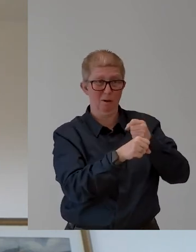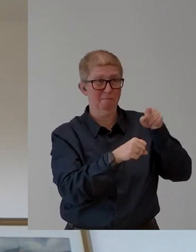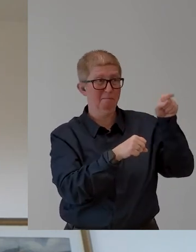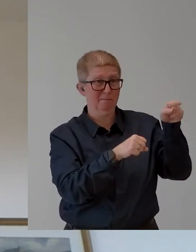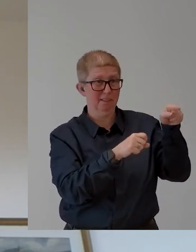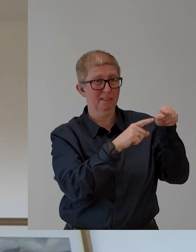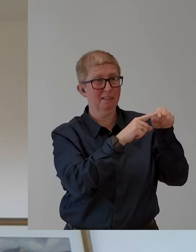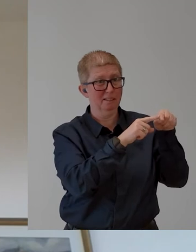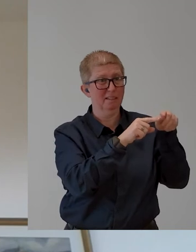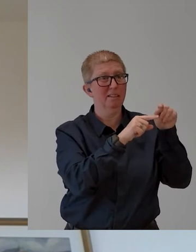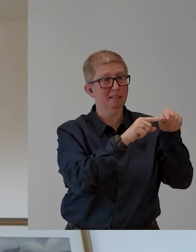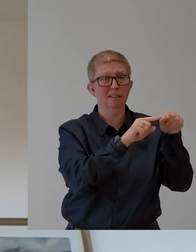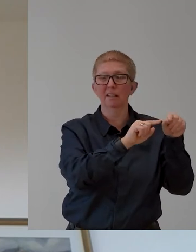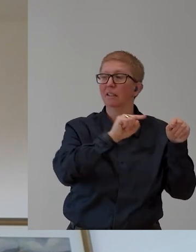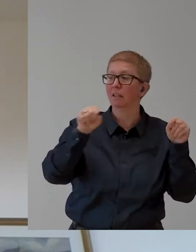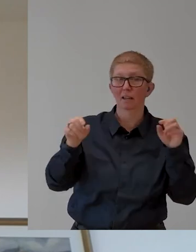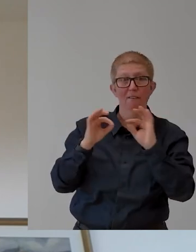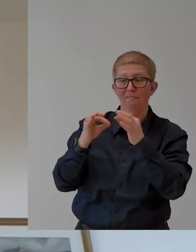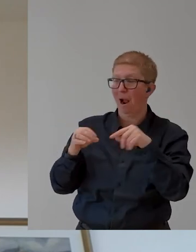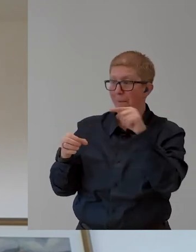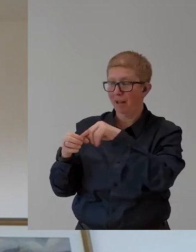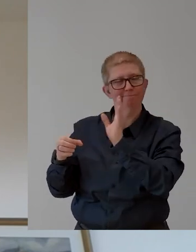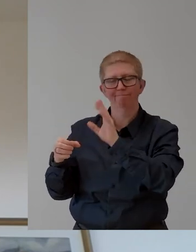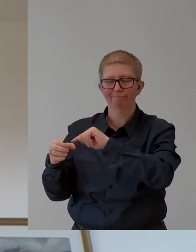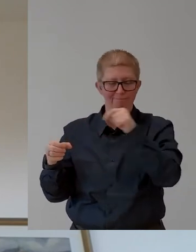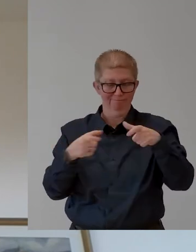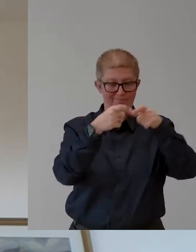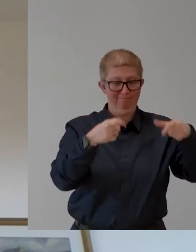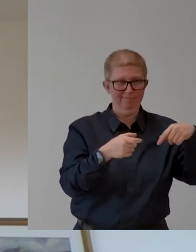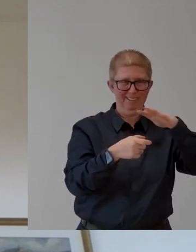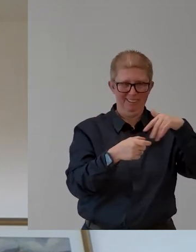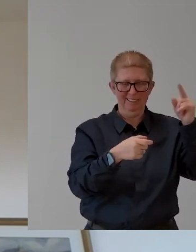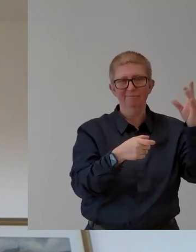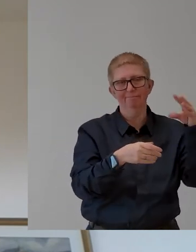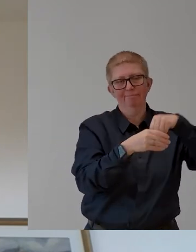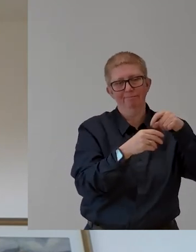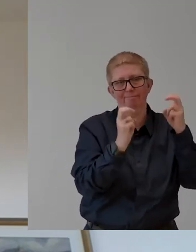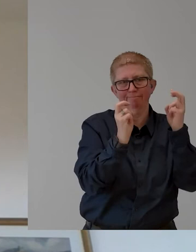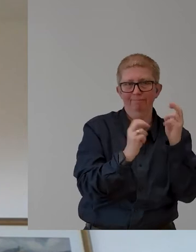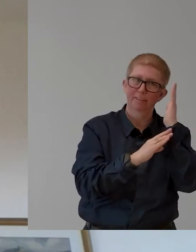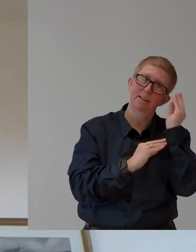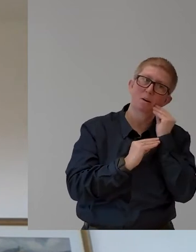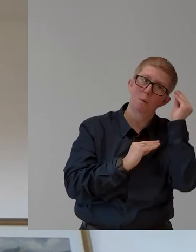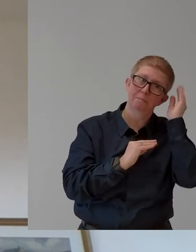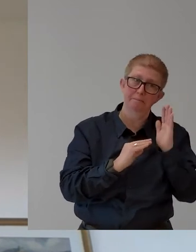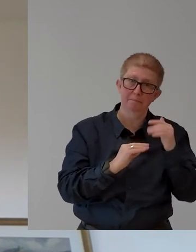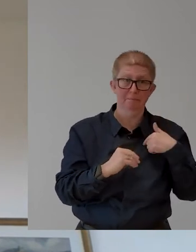from September. I left campus in December, like, for 6 weeks, and now I'm here again.